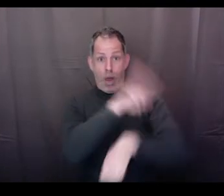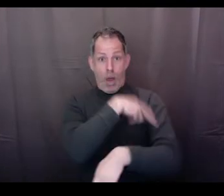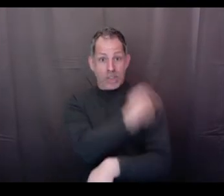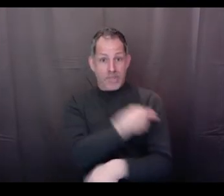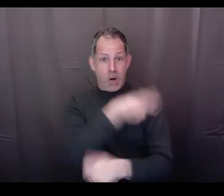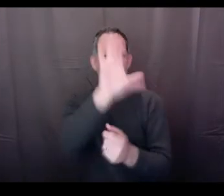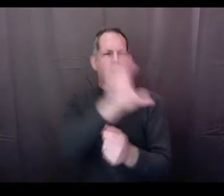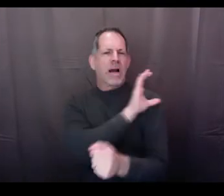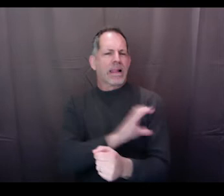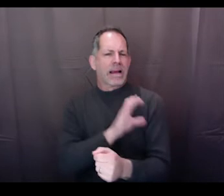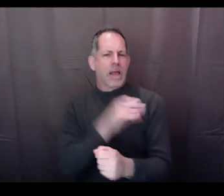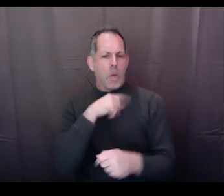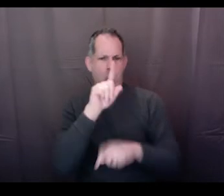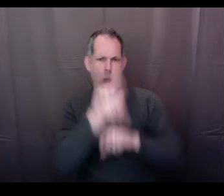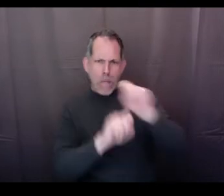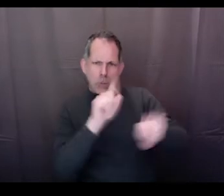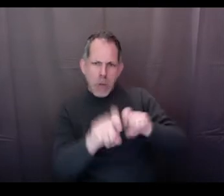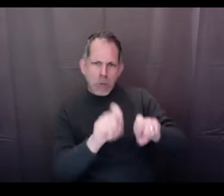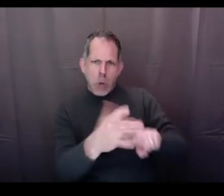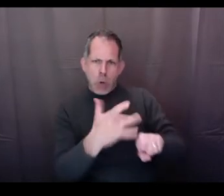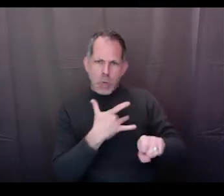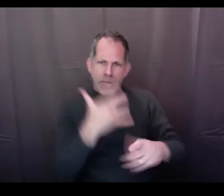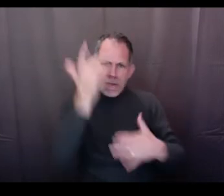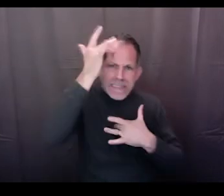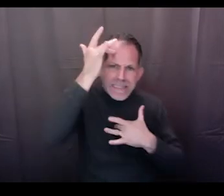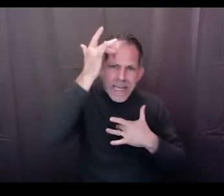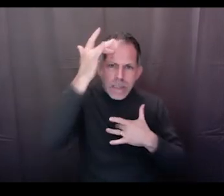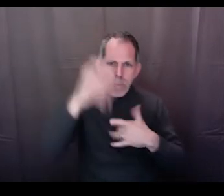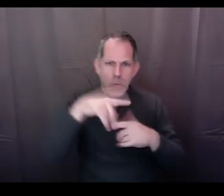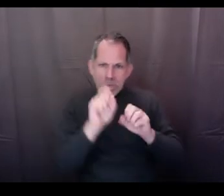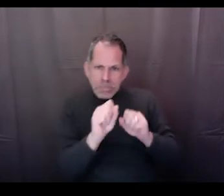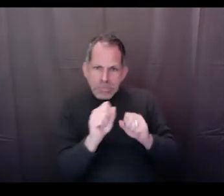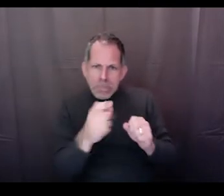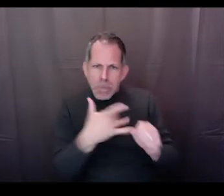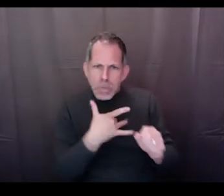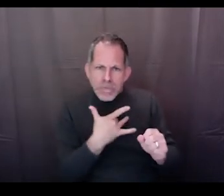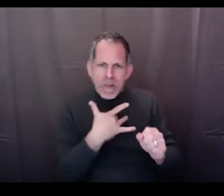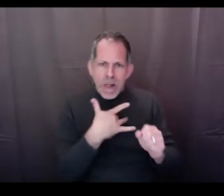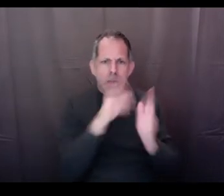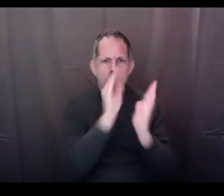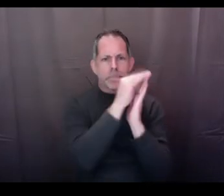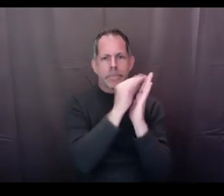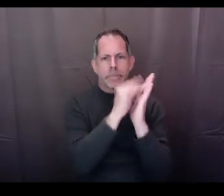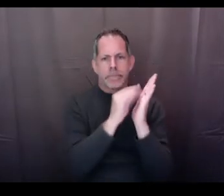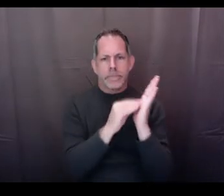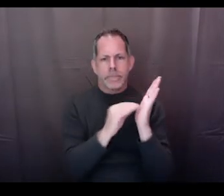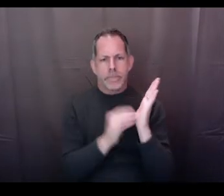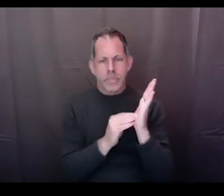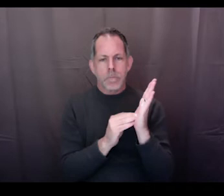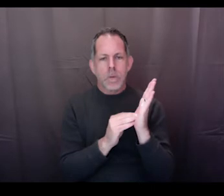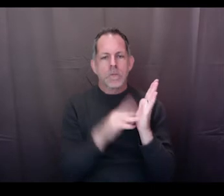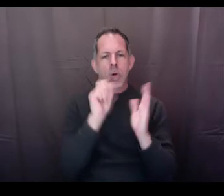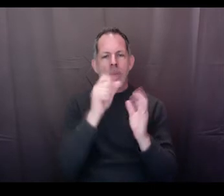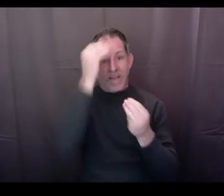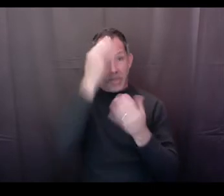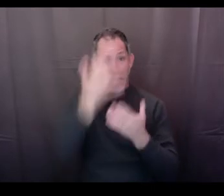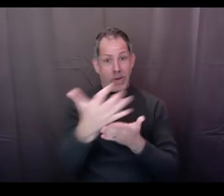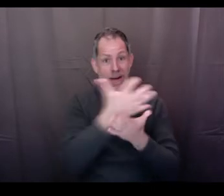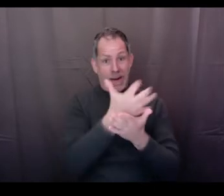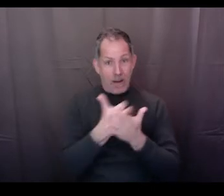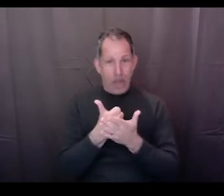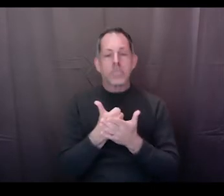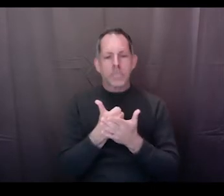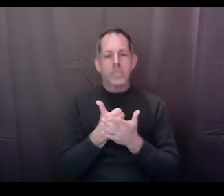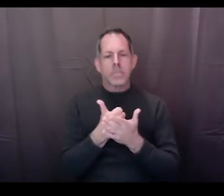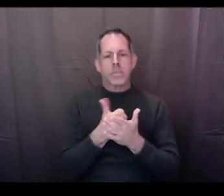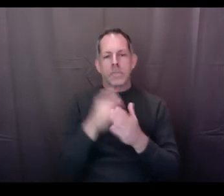first become ill? And so this is a little bit better measure, and you can see there's a little bit less variability in this. It's